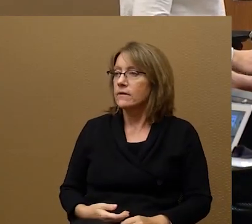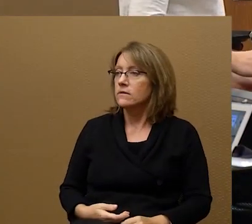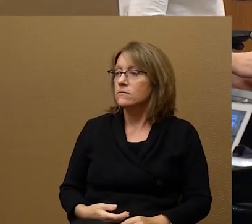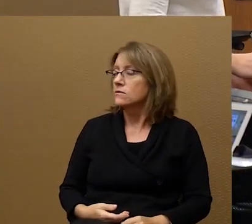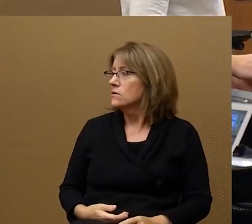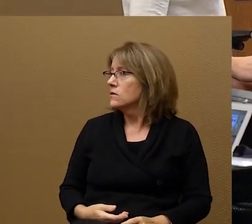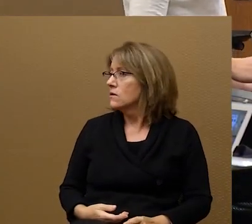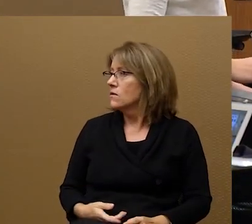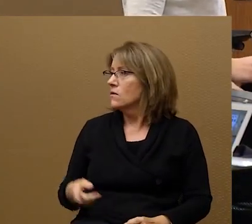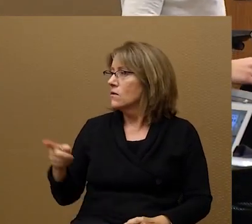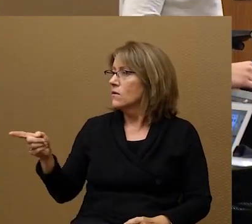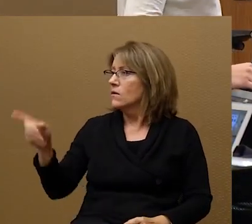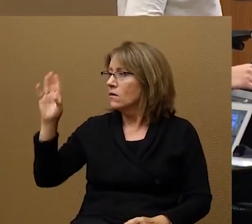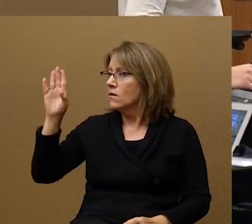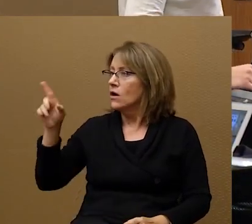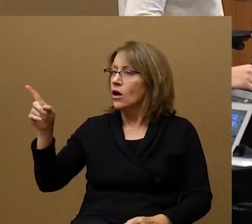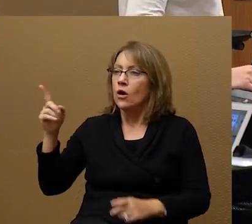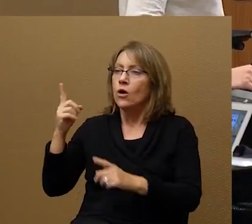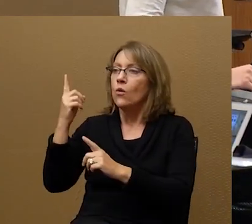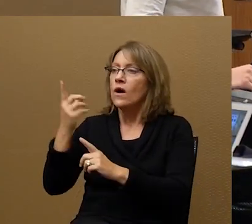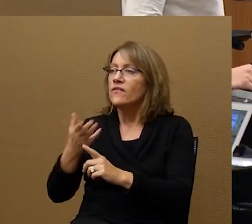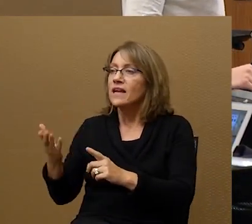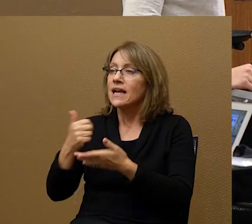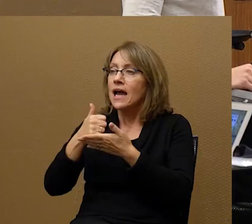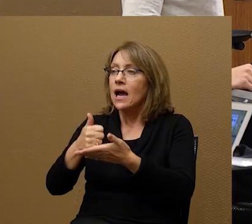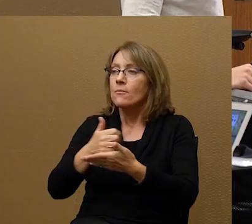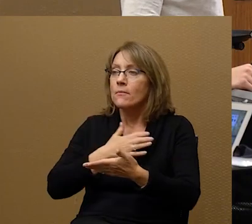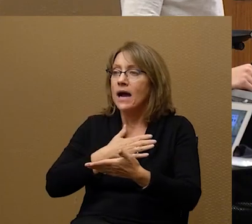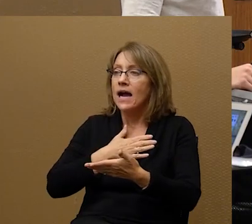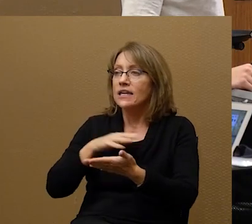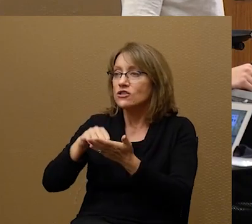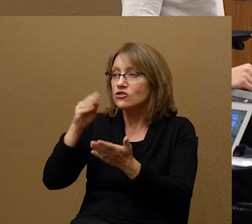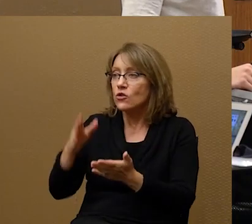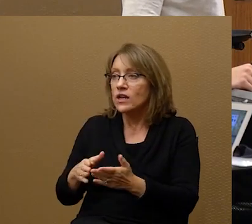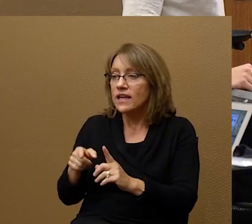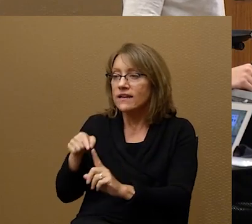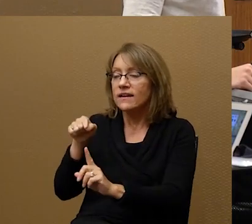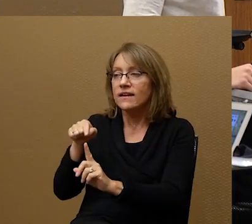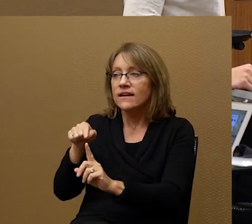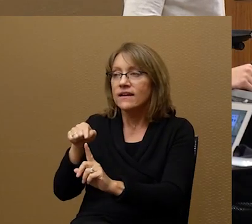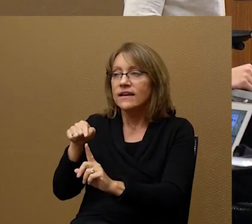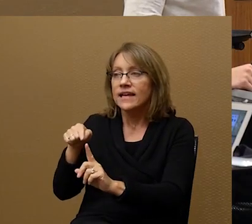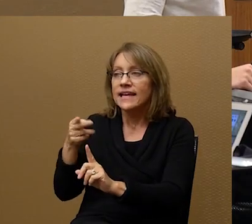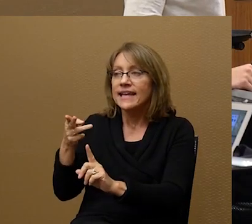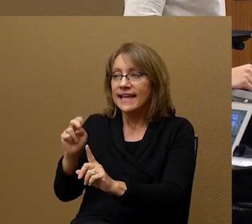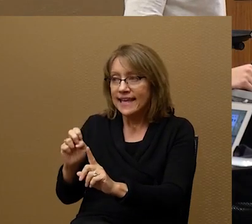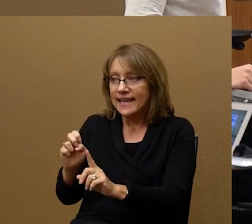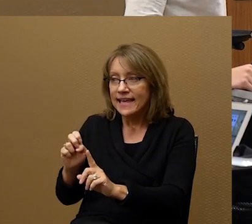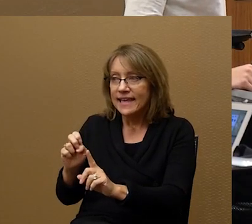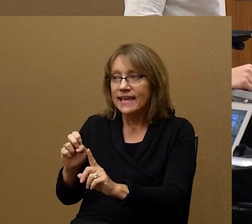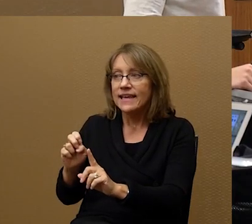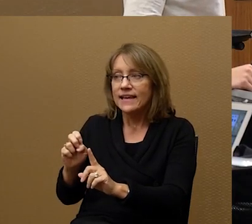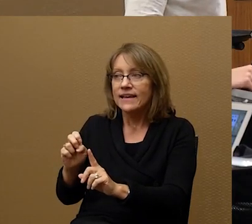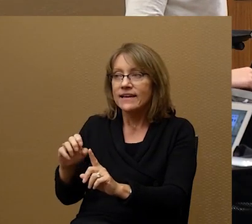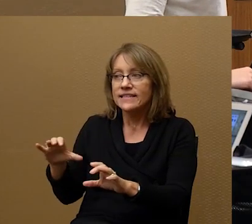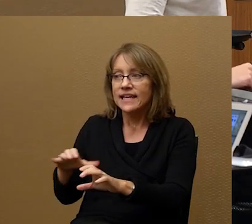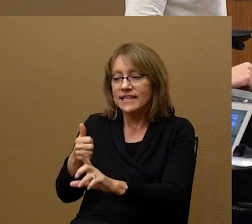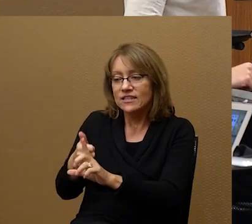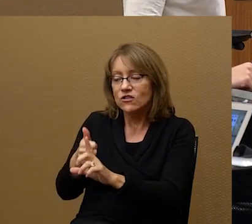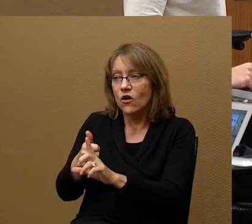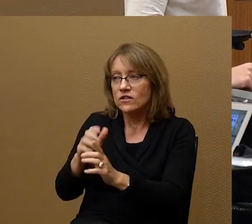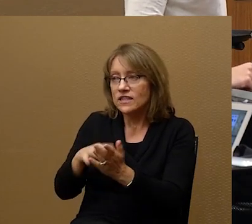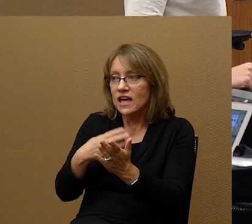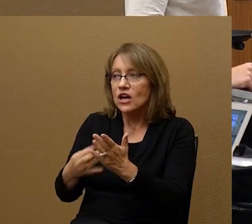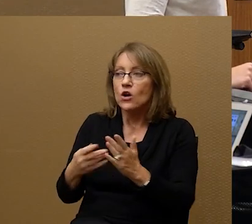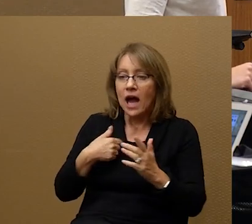I know one thing that helped one of my students get involved was he was the one for his own schedule. We took pictures of him doing